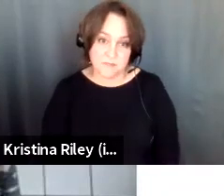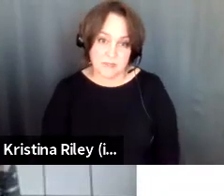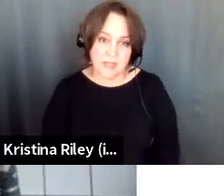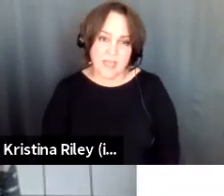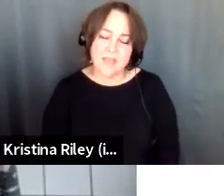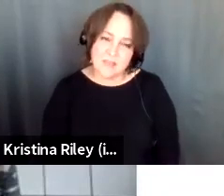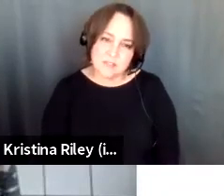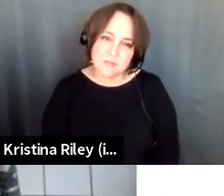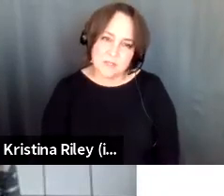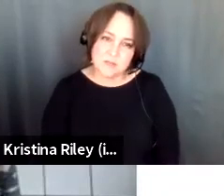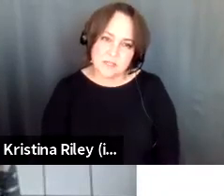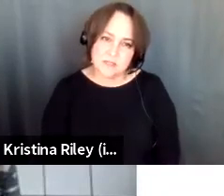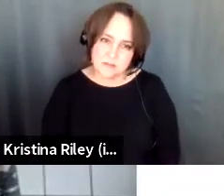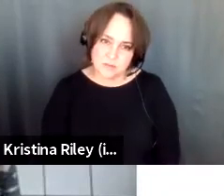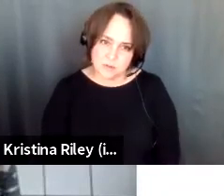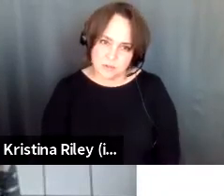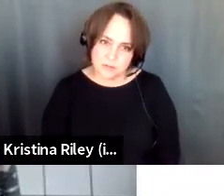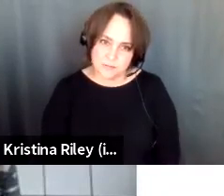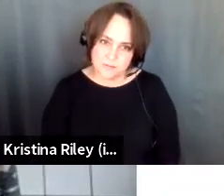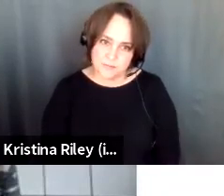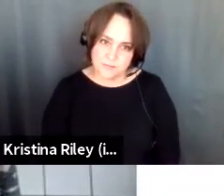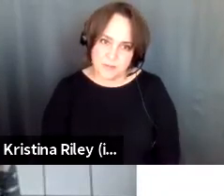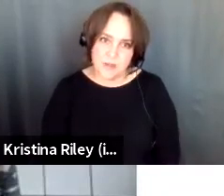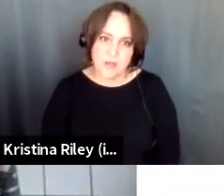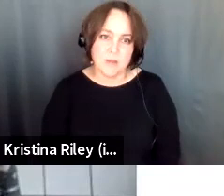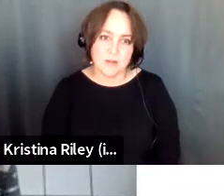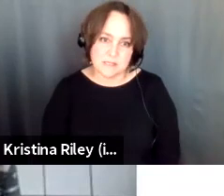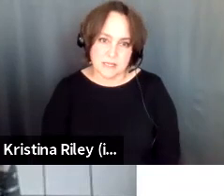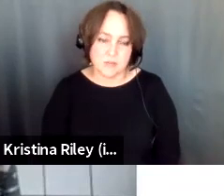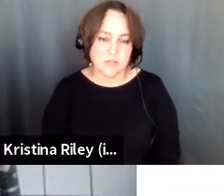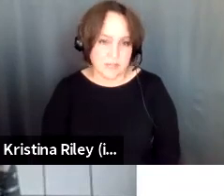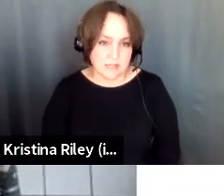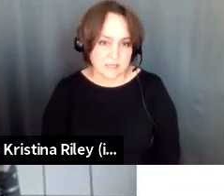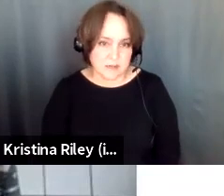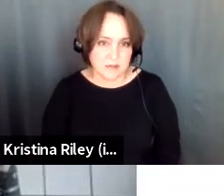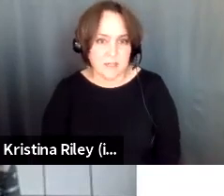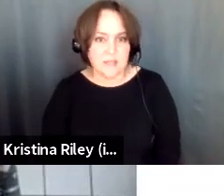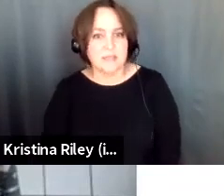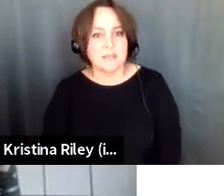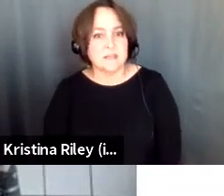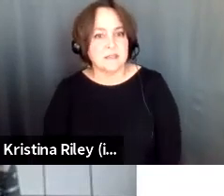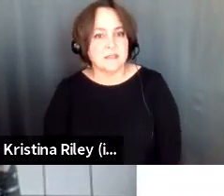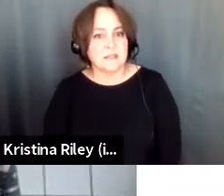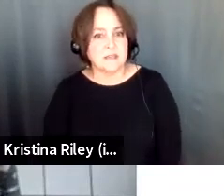spaces. And that's really unique to deaf culture. American Sign Language, or ASL,